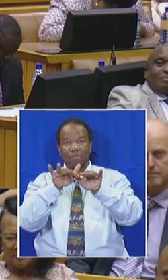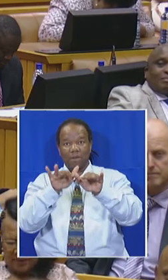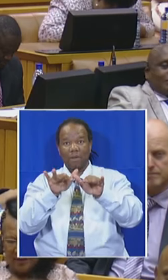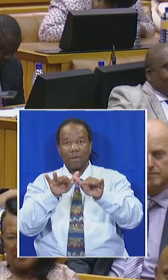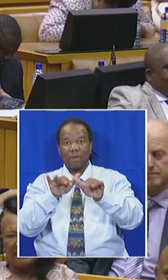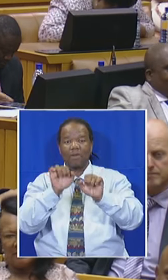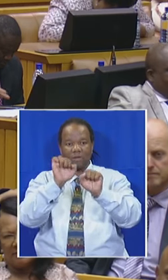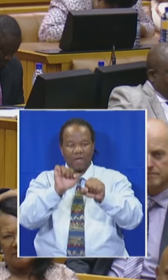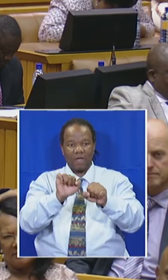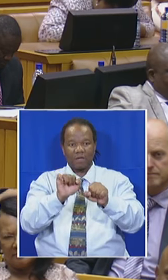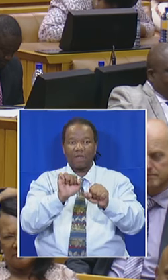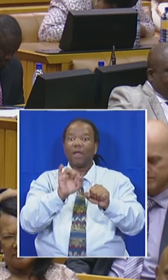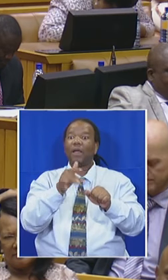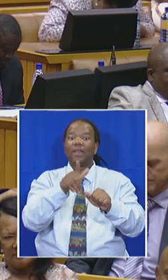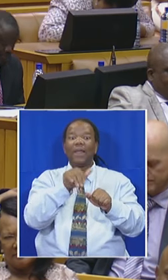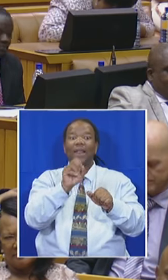land.